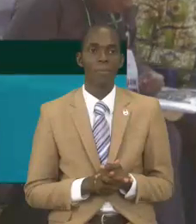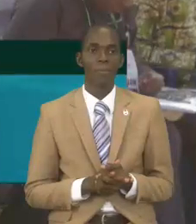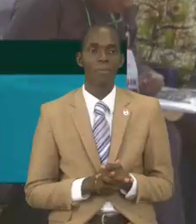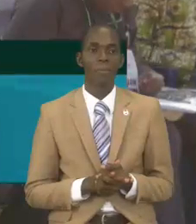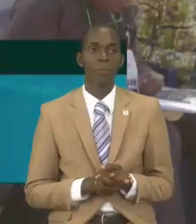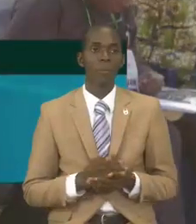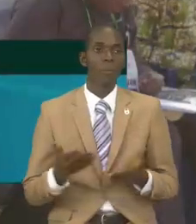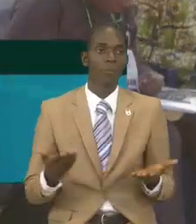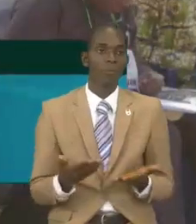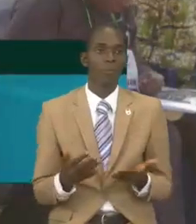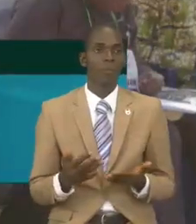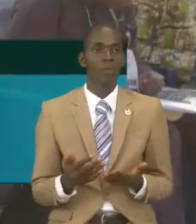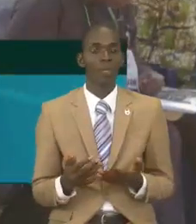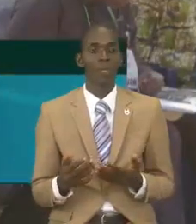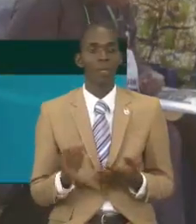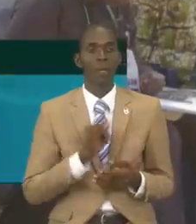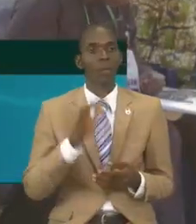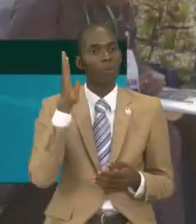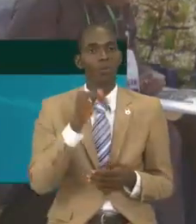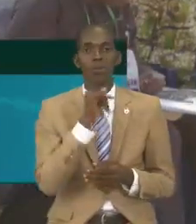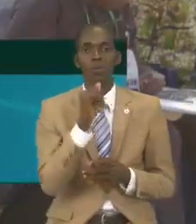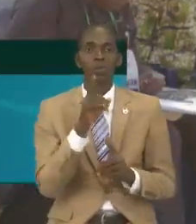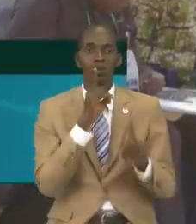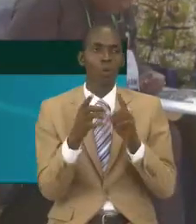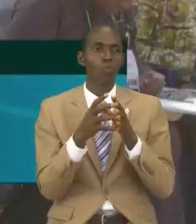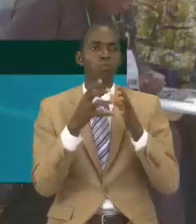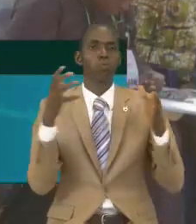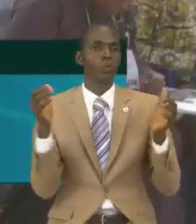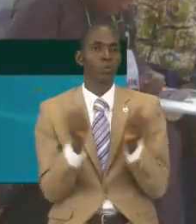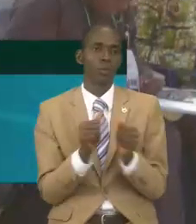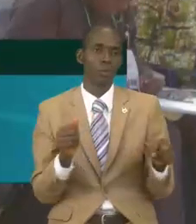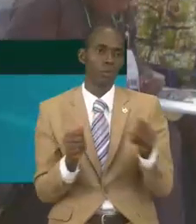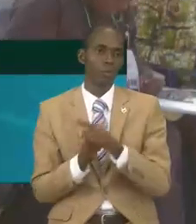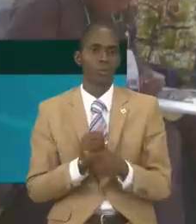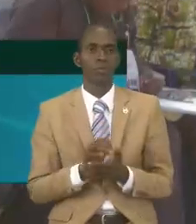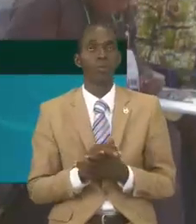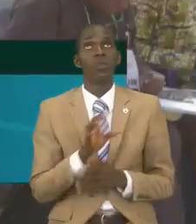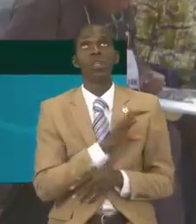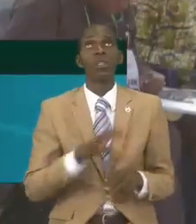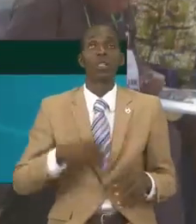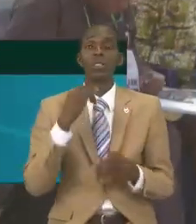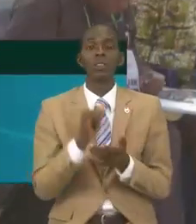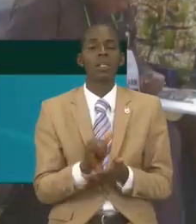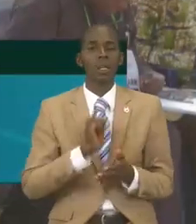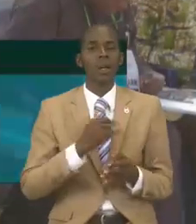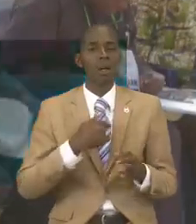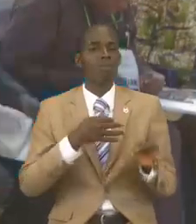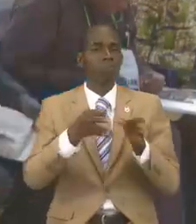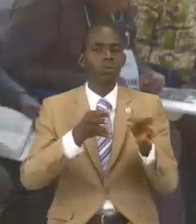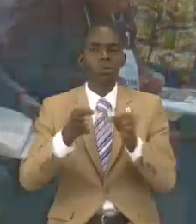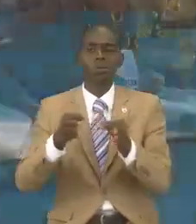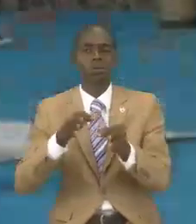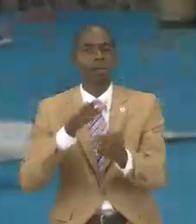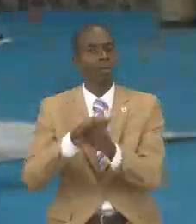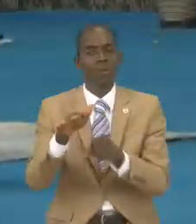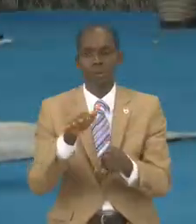much with you. Christ said, he has said enough. He has taught enough. He